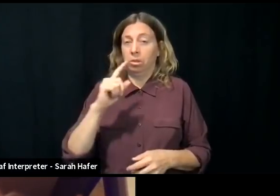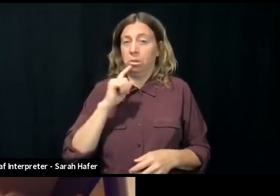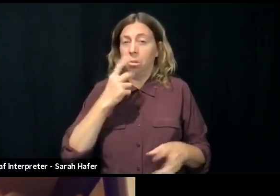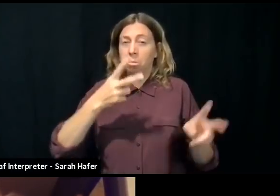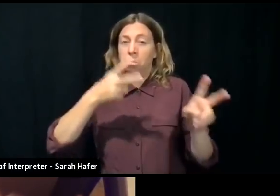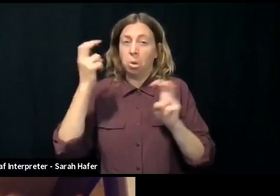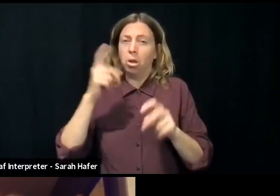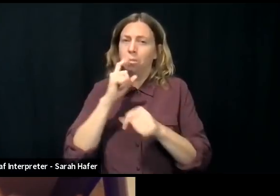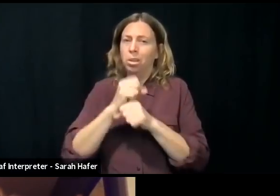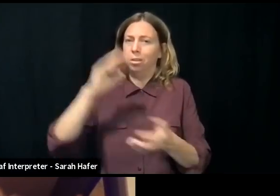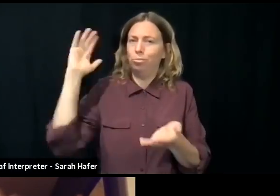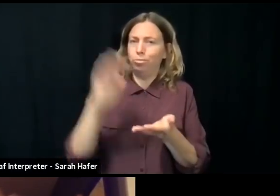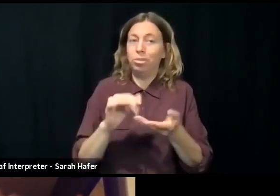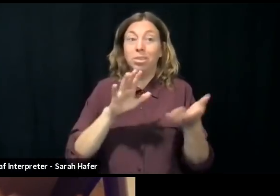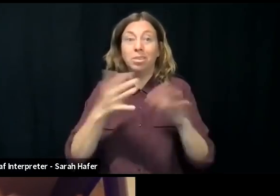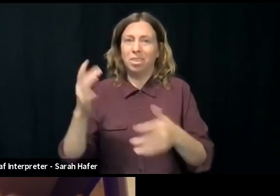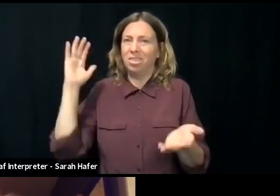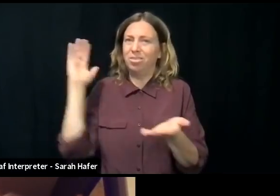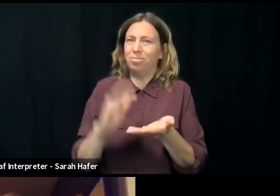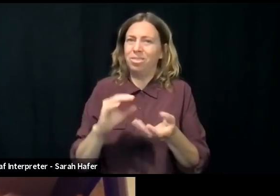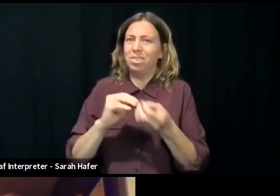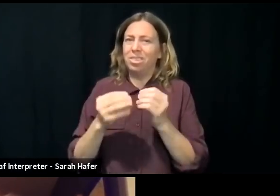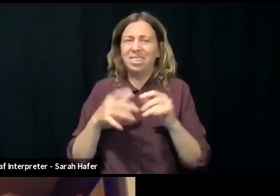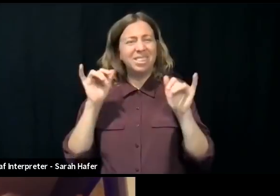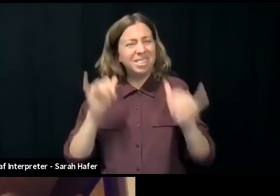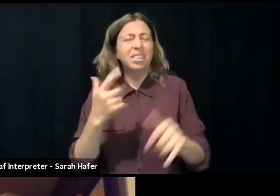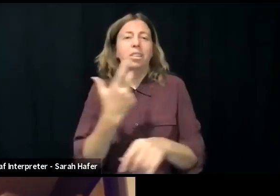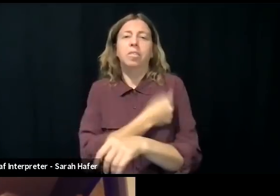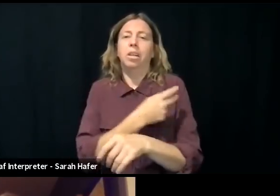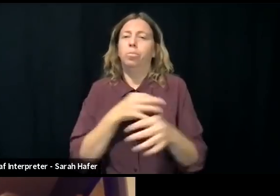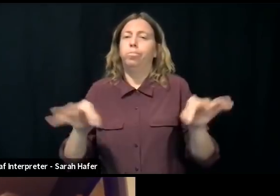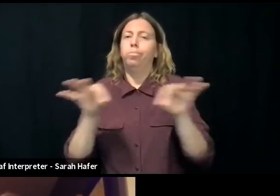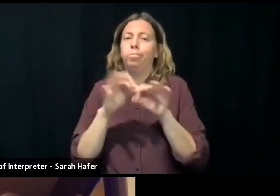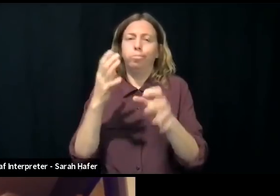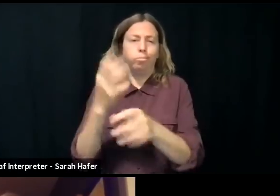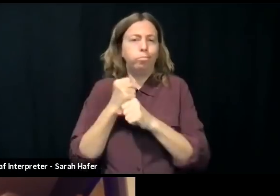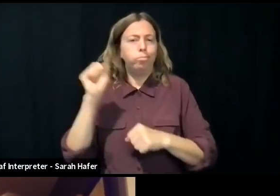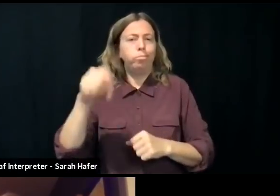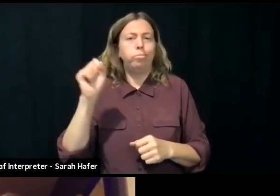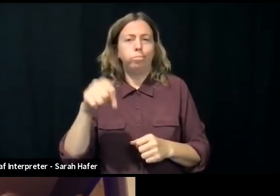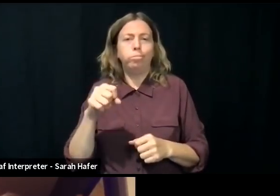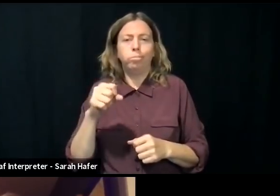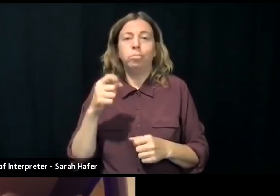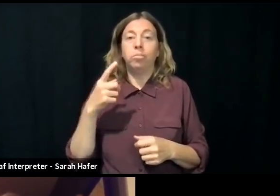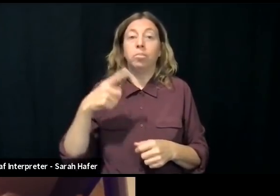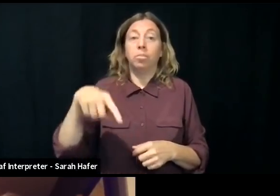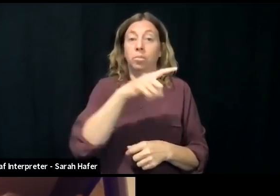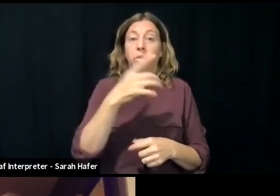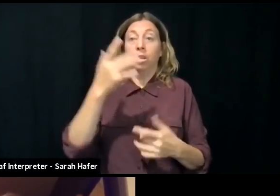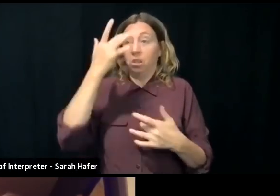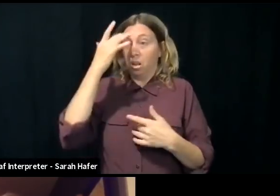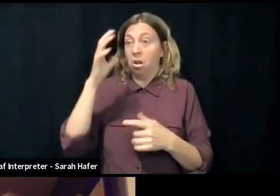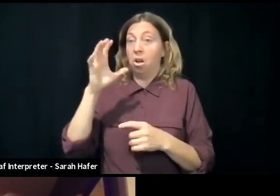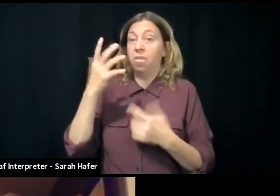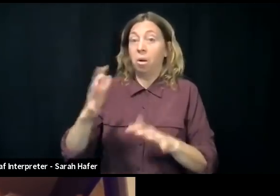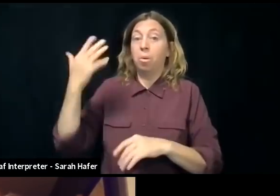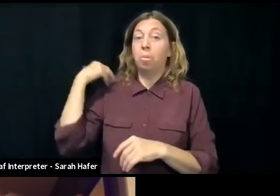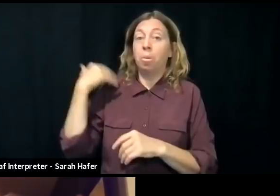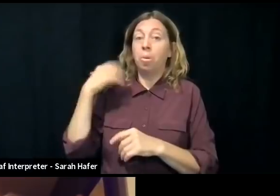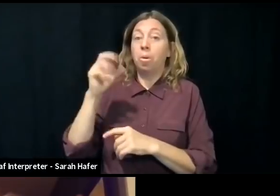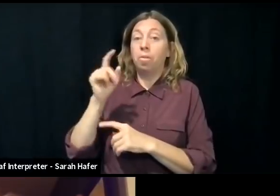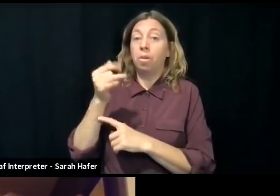anyway. Whether you've had COVID first and you're unvaccinated, or you've been vaccinated and get COVID, great. But if you're not vaccinated, just